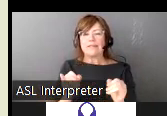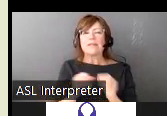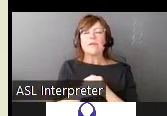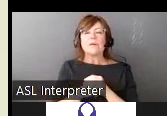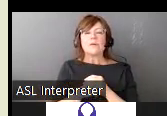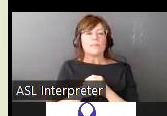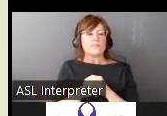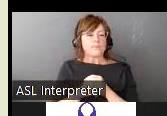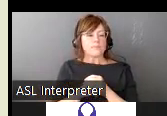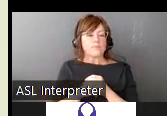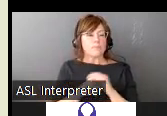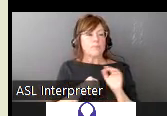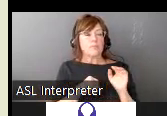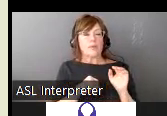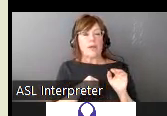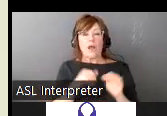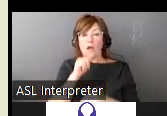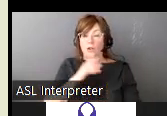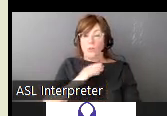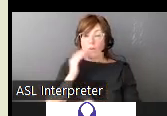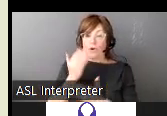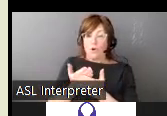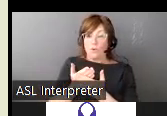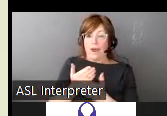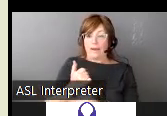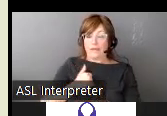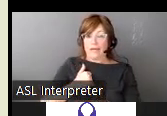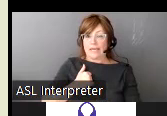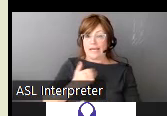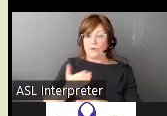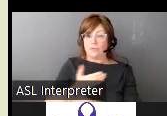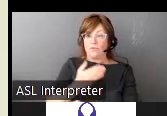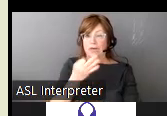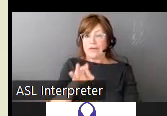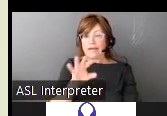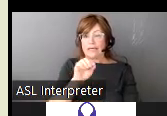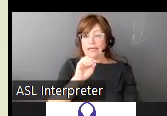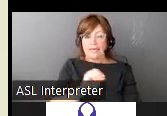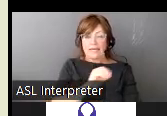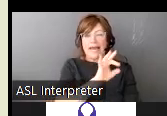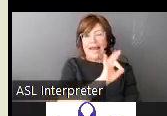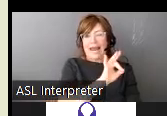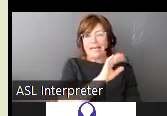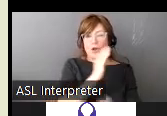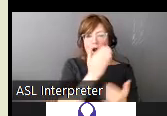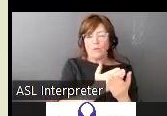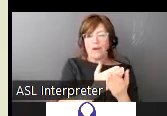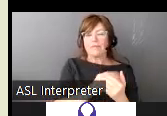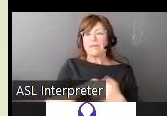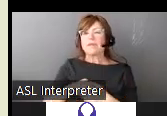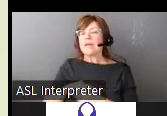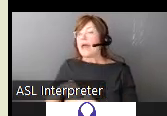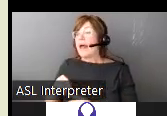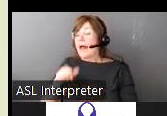8 out of 20 older women arrived in Canada in 1990 or before, compared to 15 out of 21 older